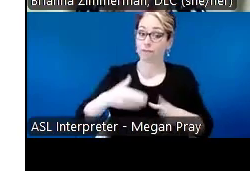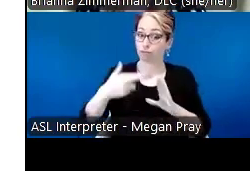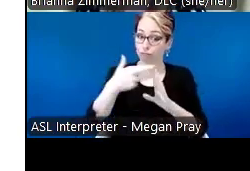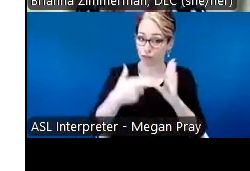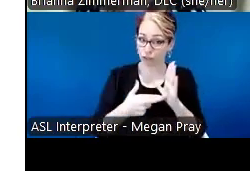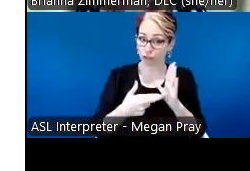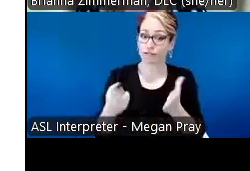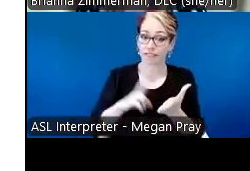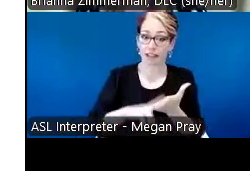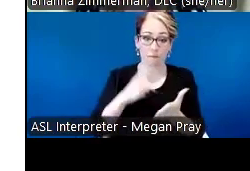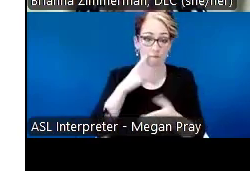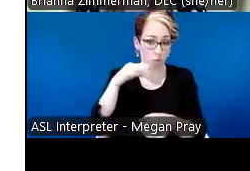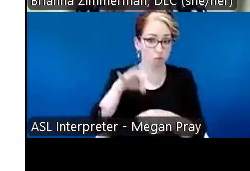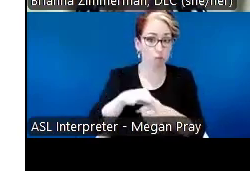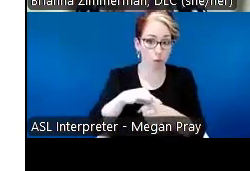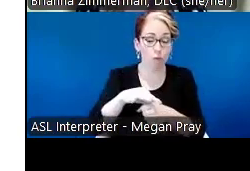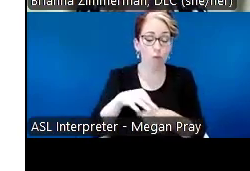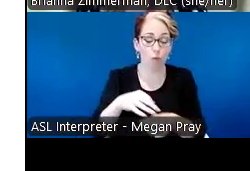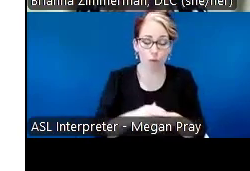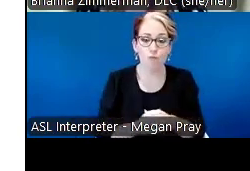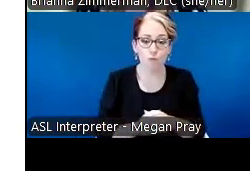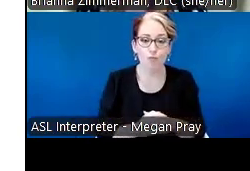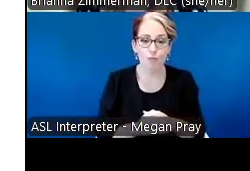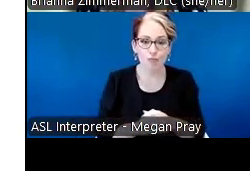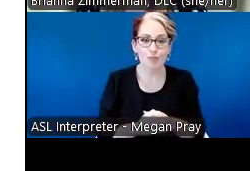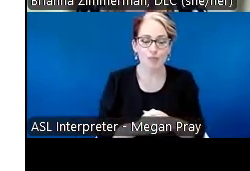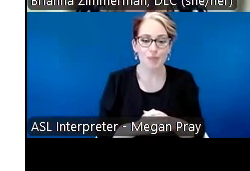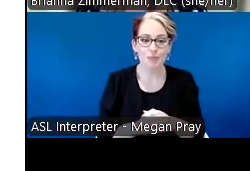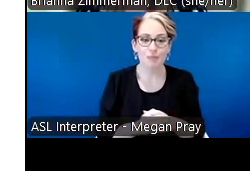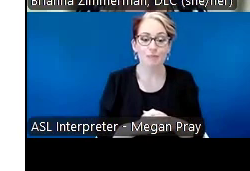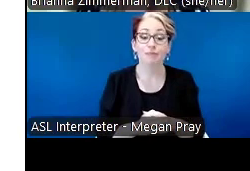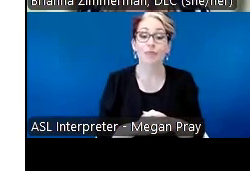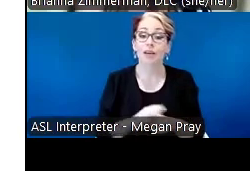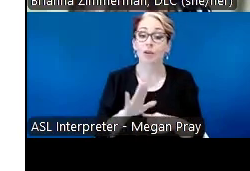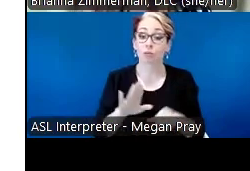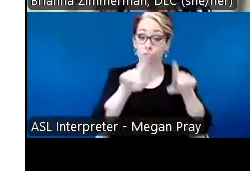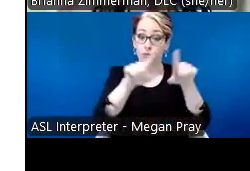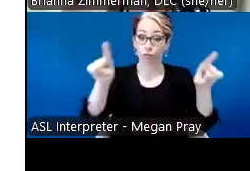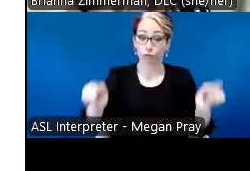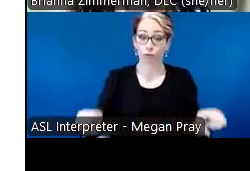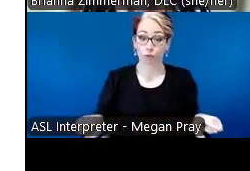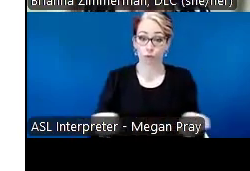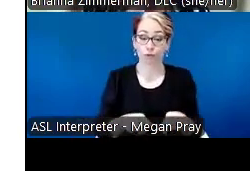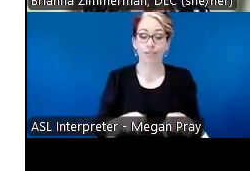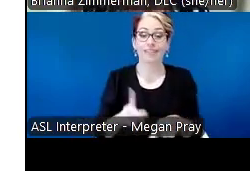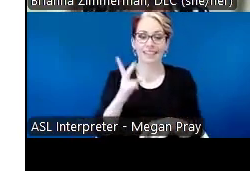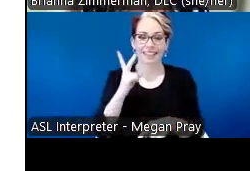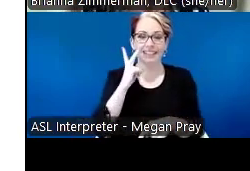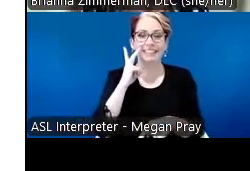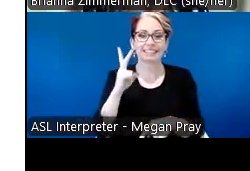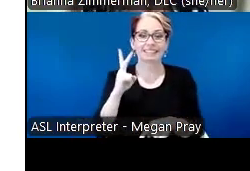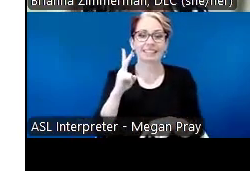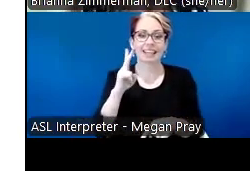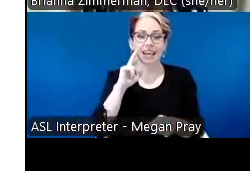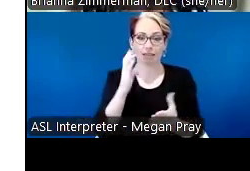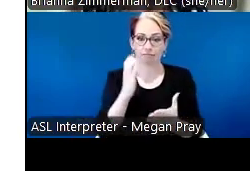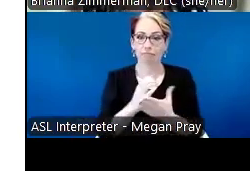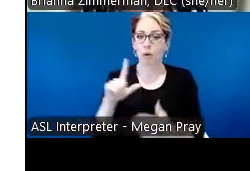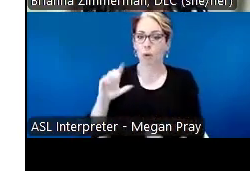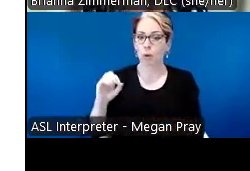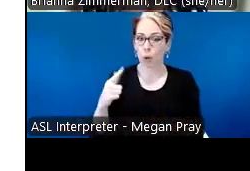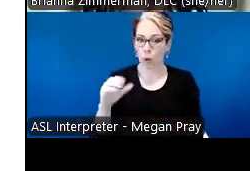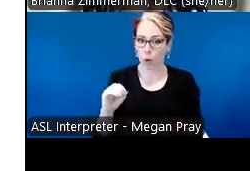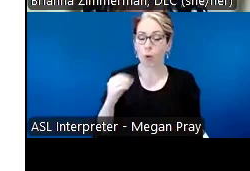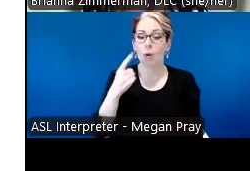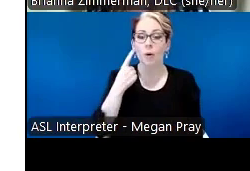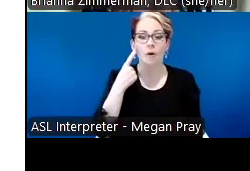vote. So on your screen, there is a Rev Up Massachusetts logo and a Disability Law